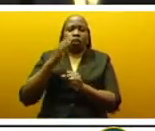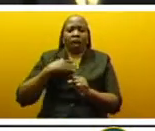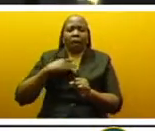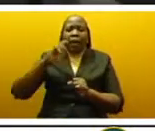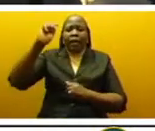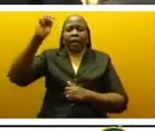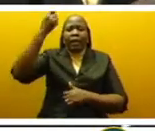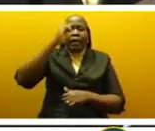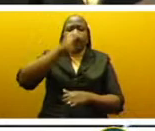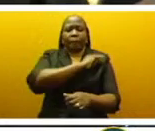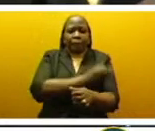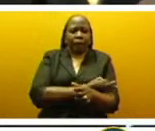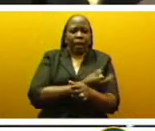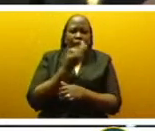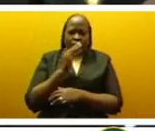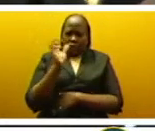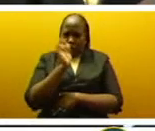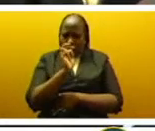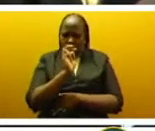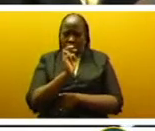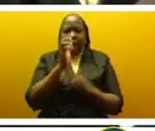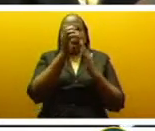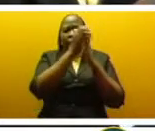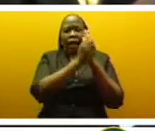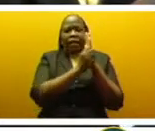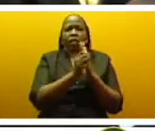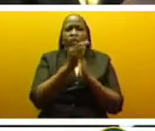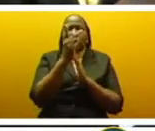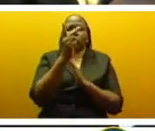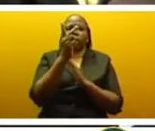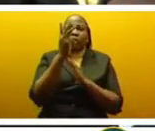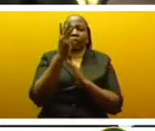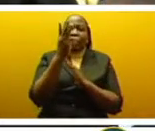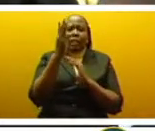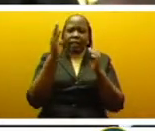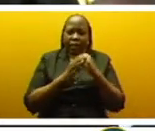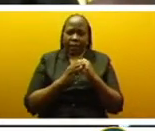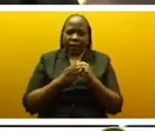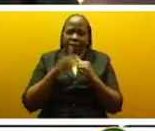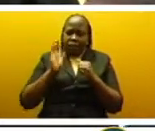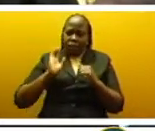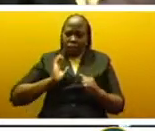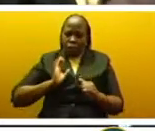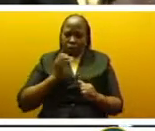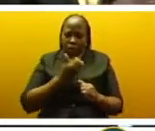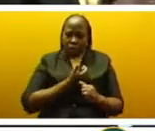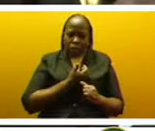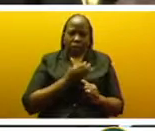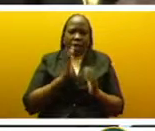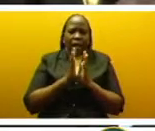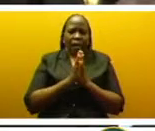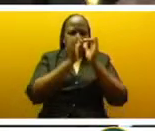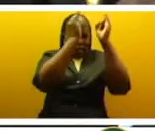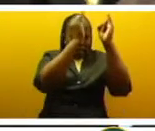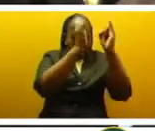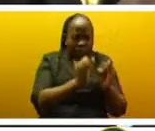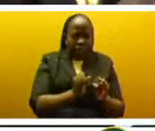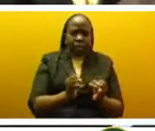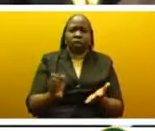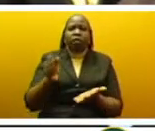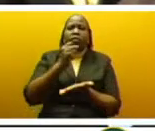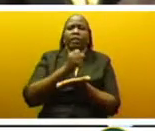Article 249, the commissions and independent offices are